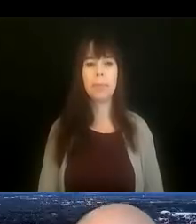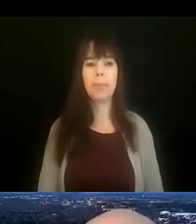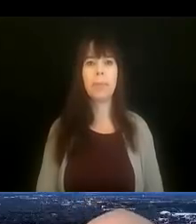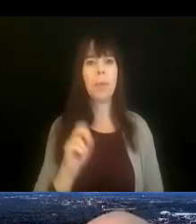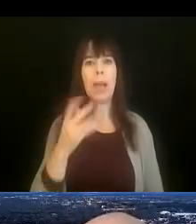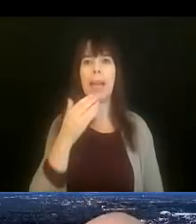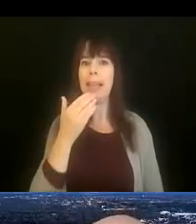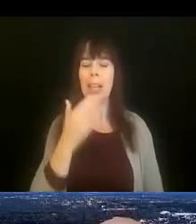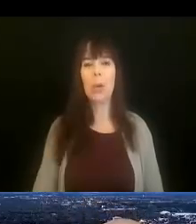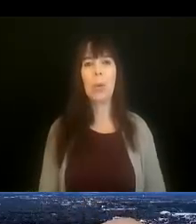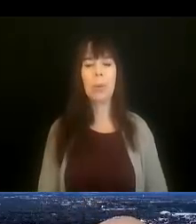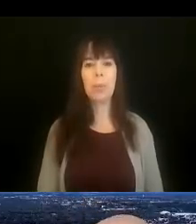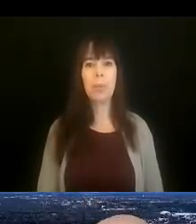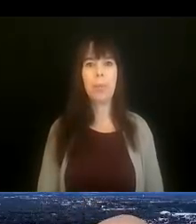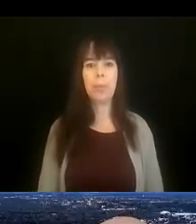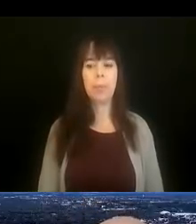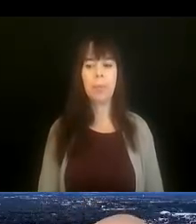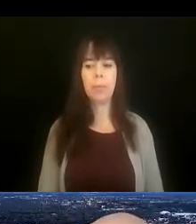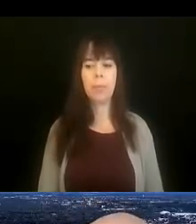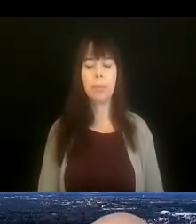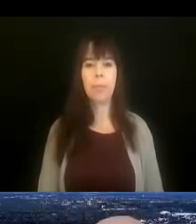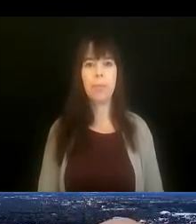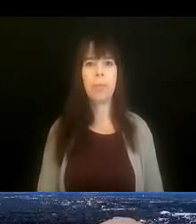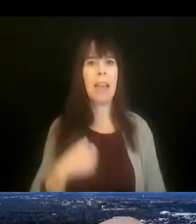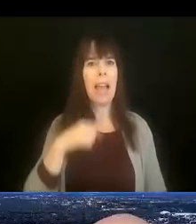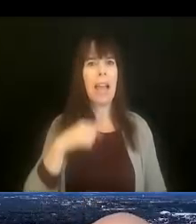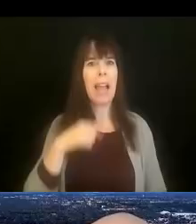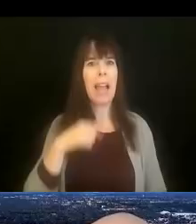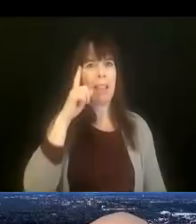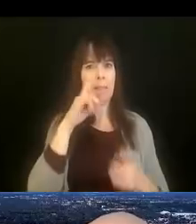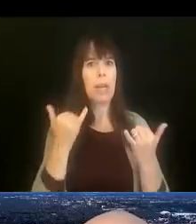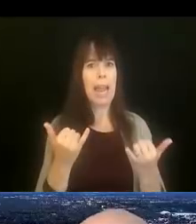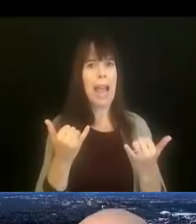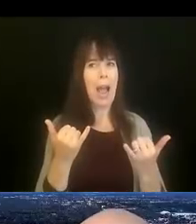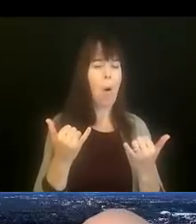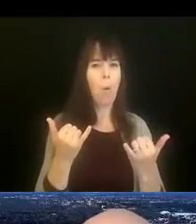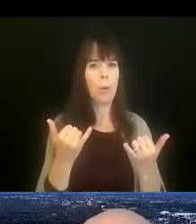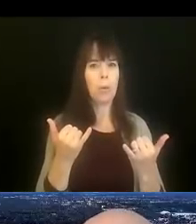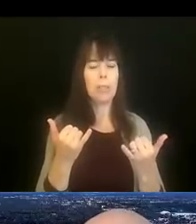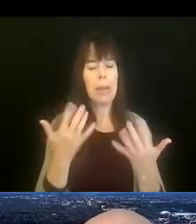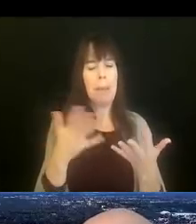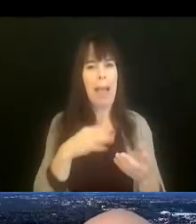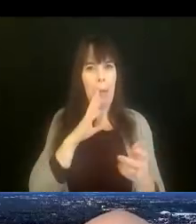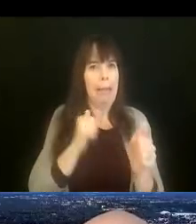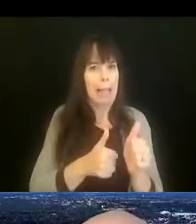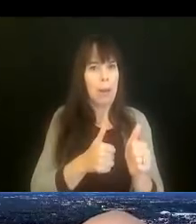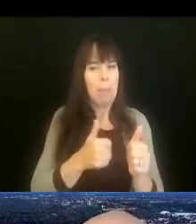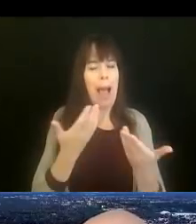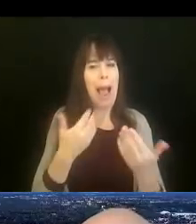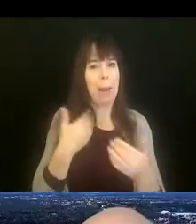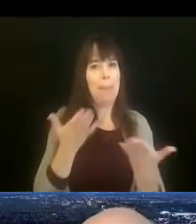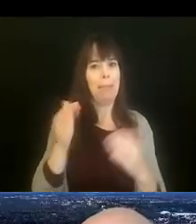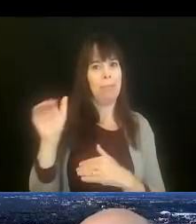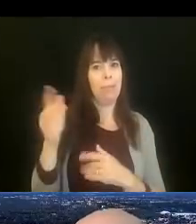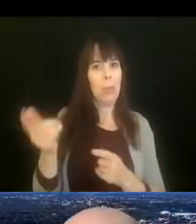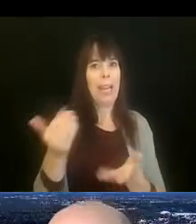Thanks very much, Dr. Locke. I think for the moment, unless as I catch up on questions, I think that